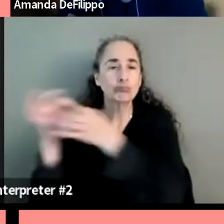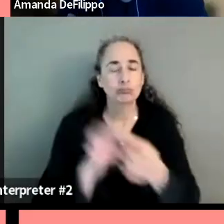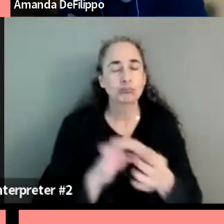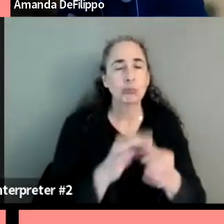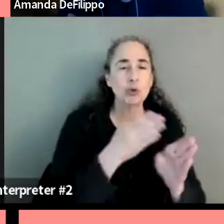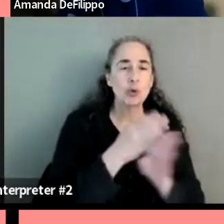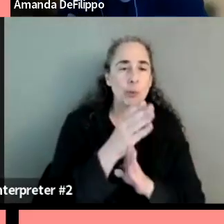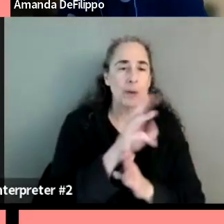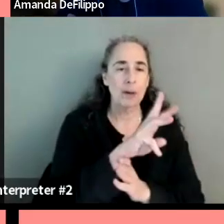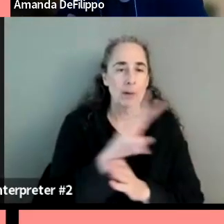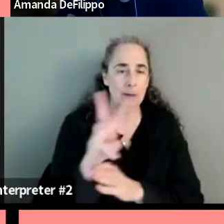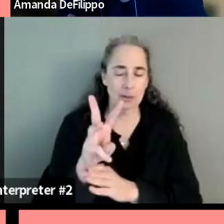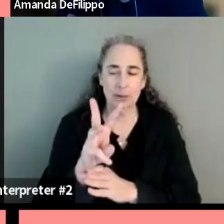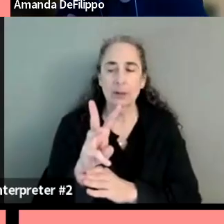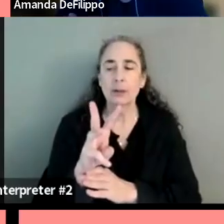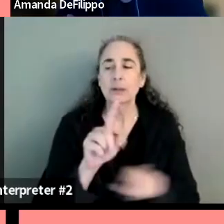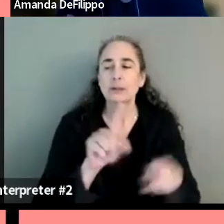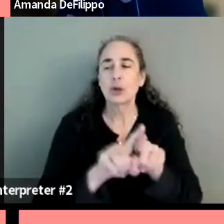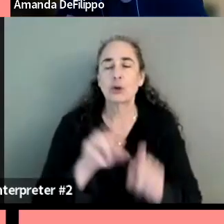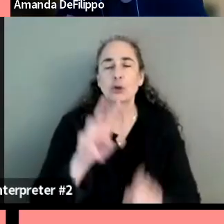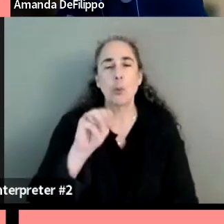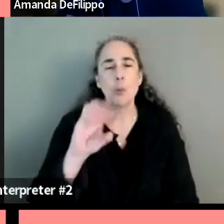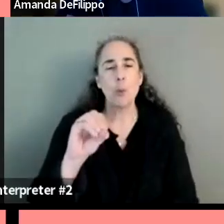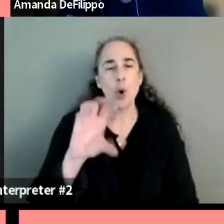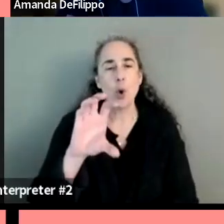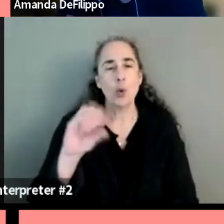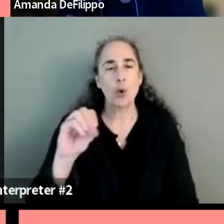is also mocorec.com.